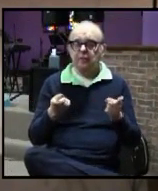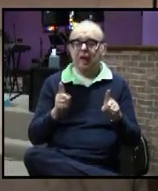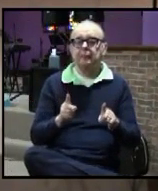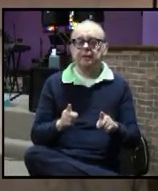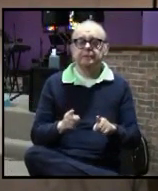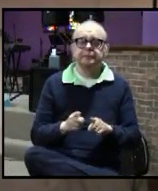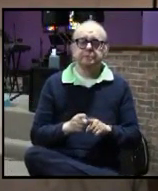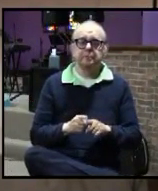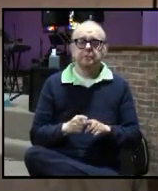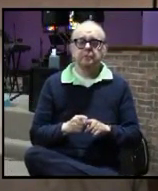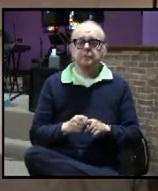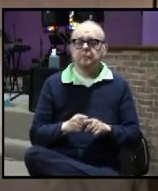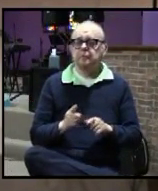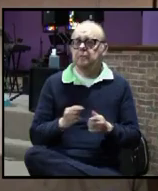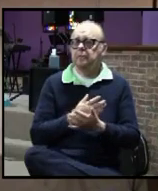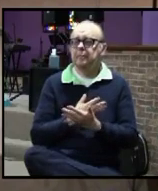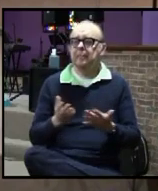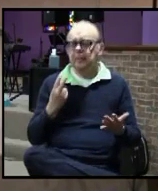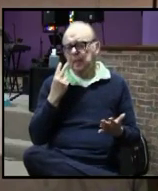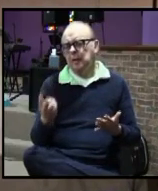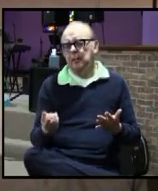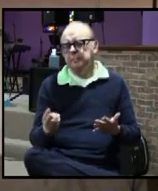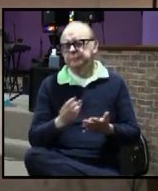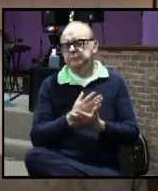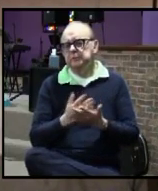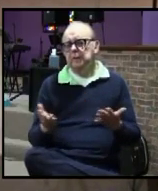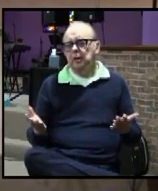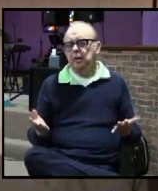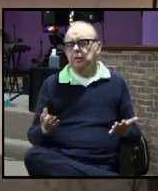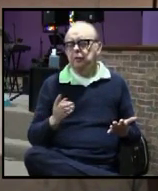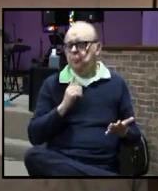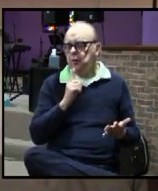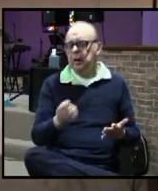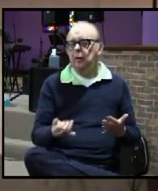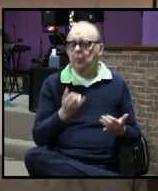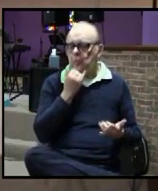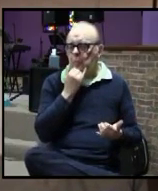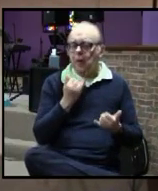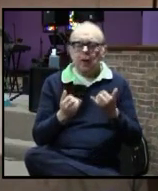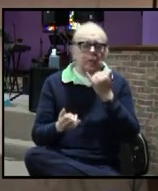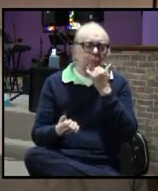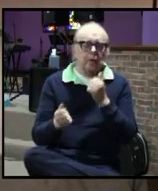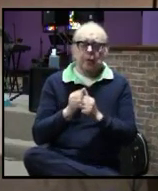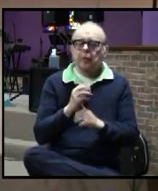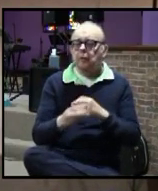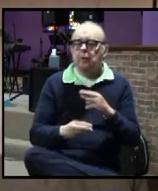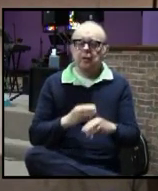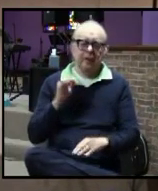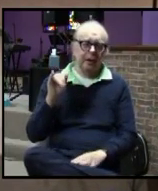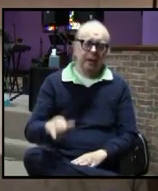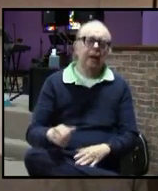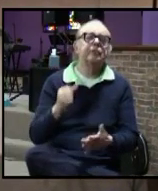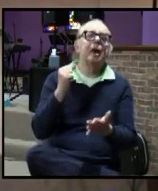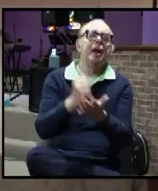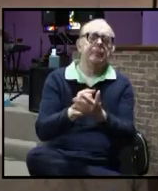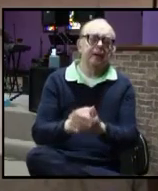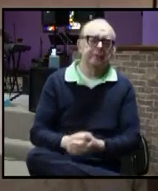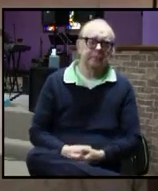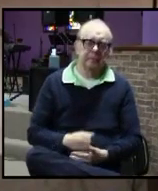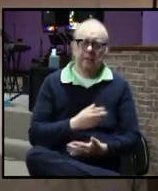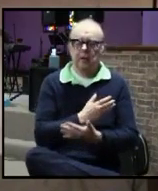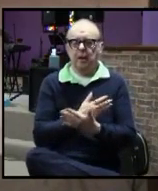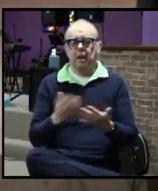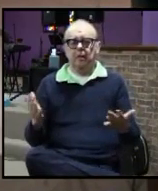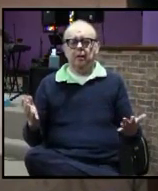on. One of the first things that we see is that there is something desperately wrong with this world. Yes?